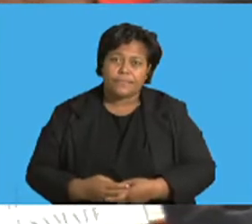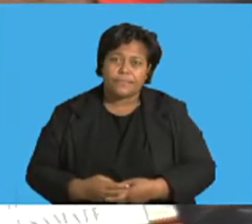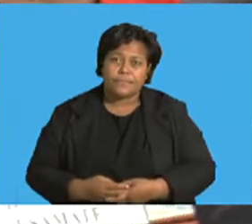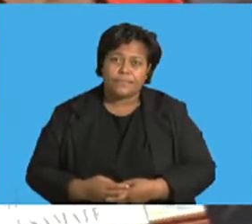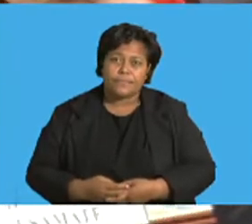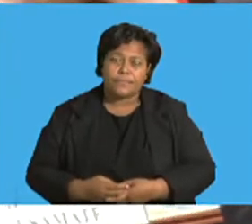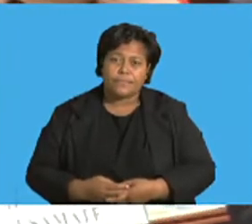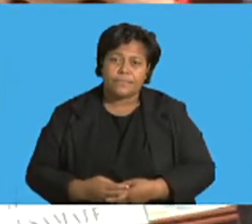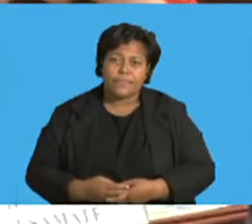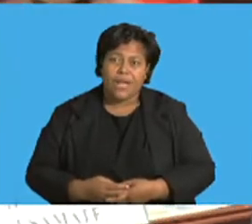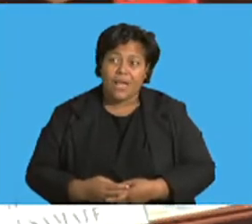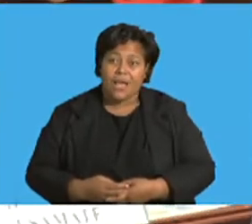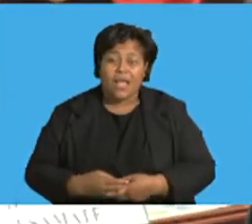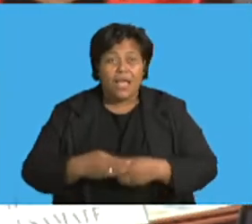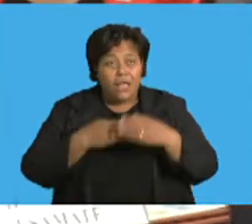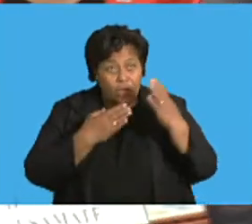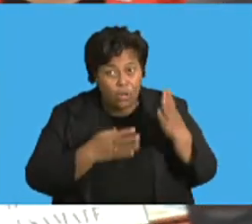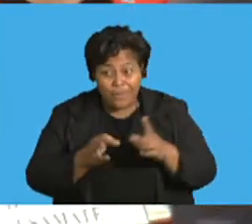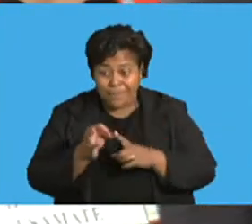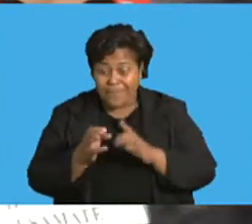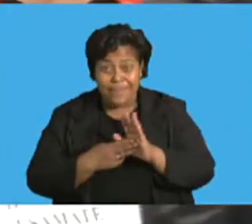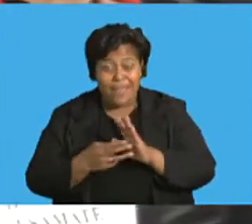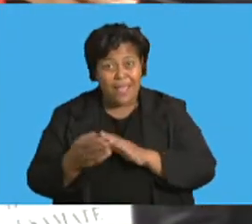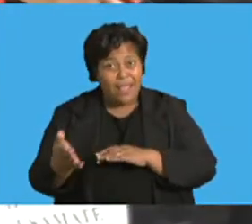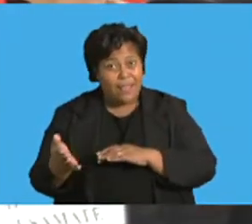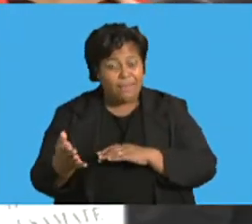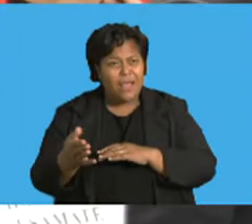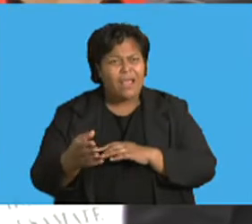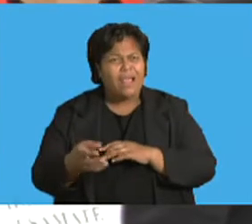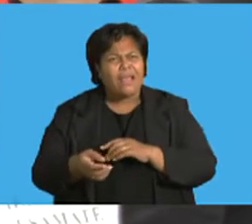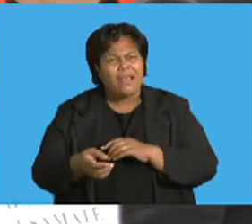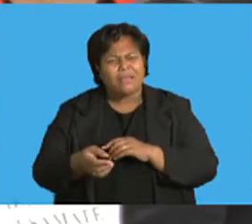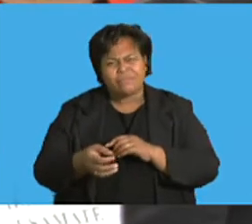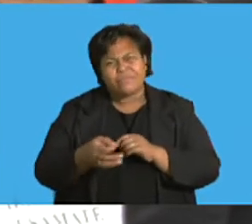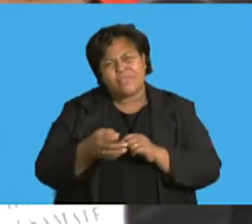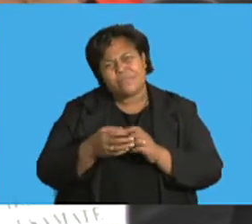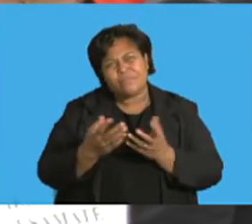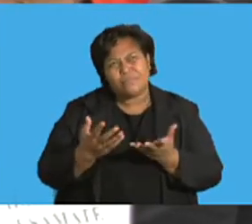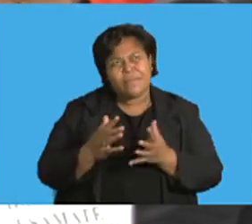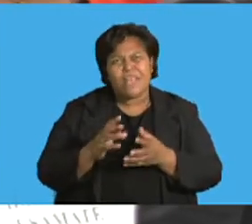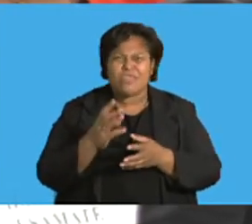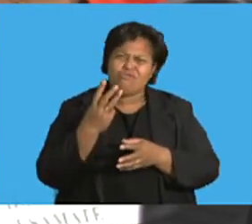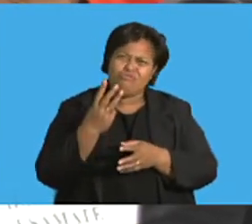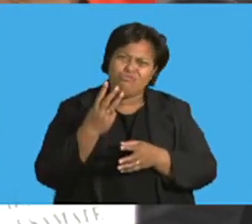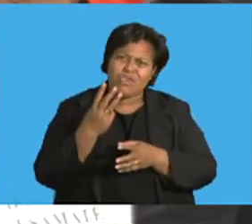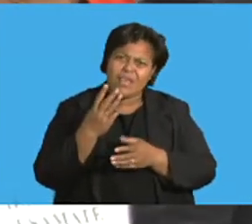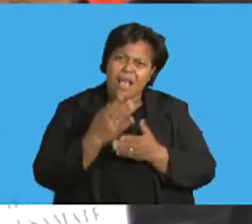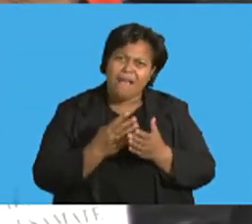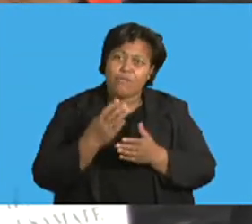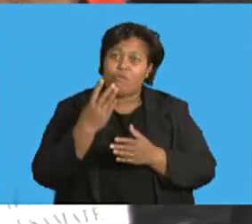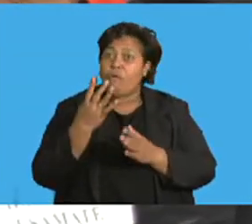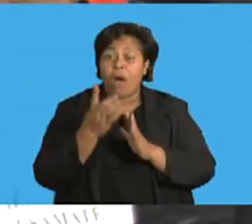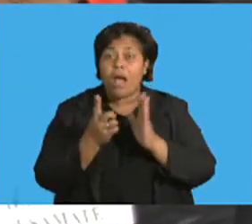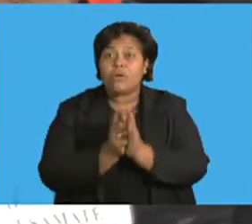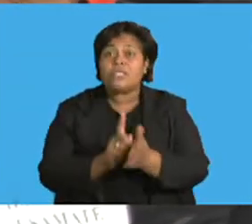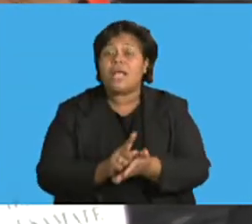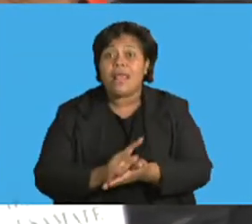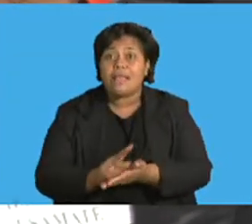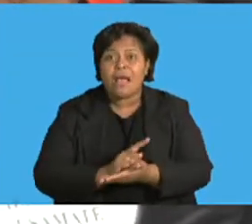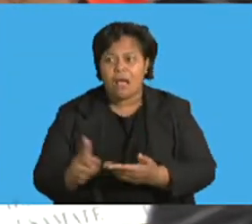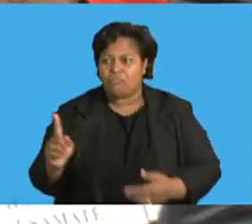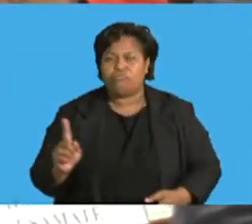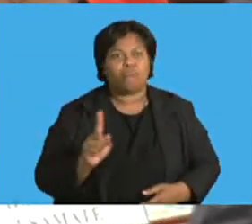Honourable Prime Minister, as you are aware, Mr. Speaker, sir, a few hours later, I think approximately 3.5 to 4 hours later, was in your